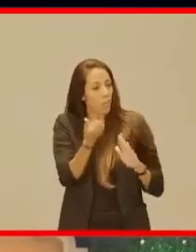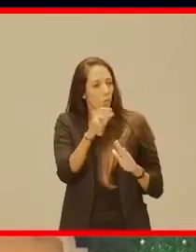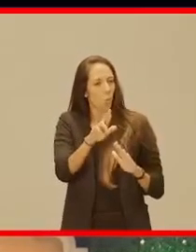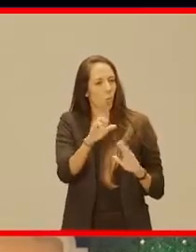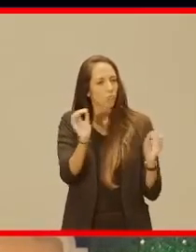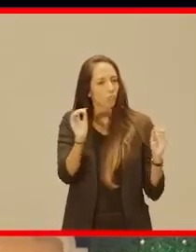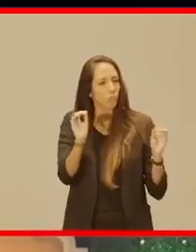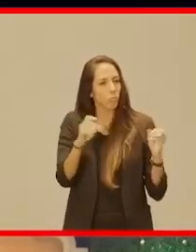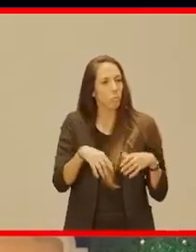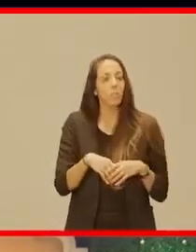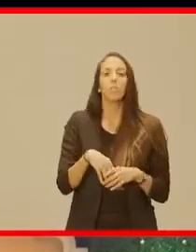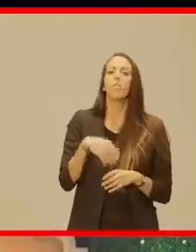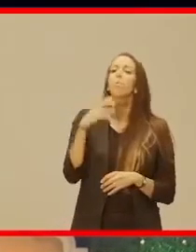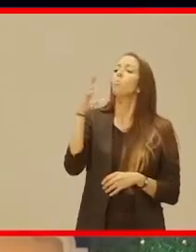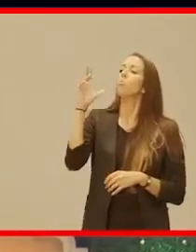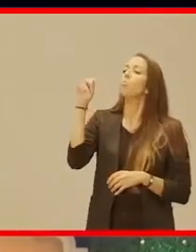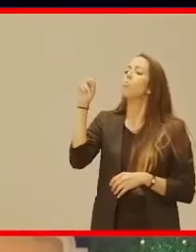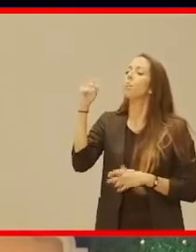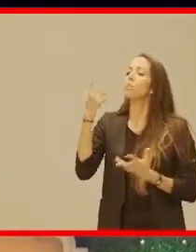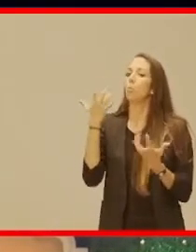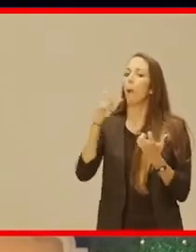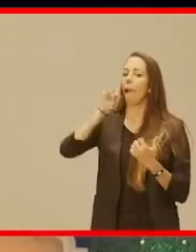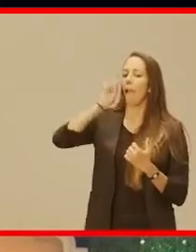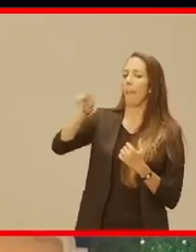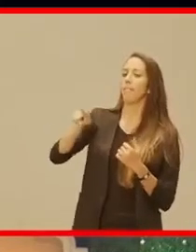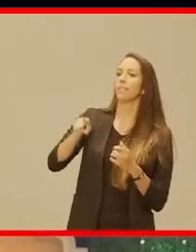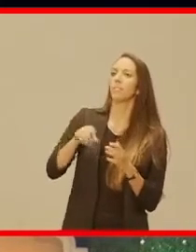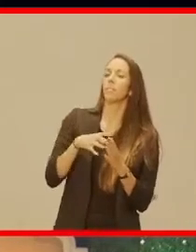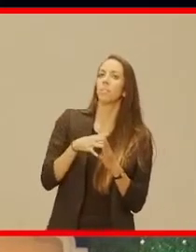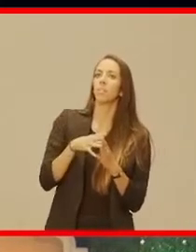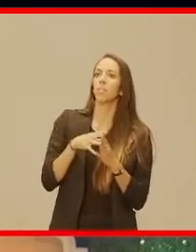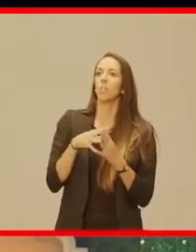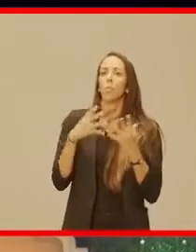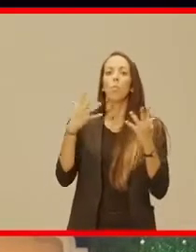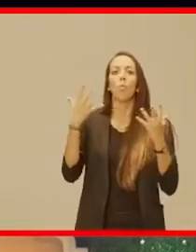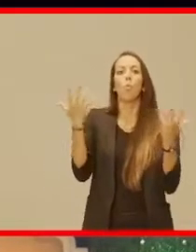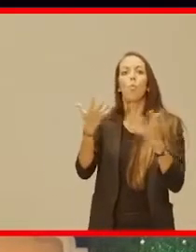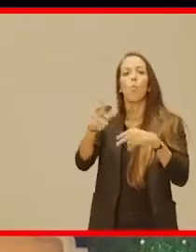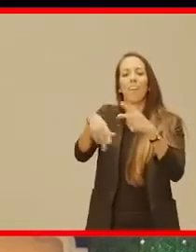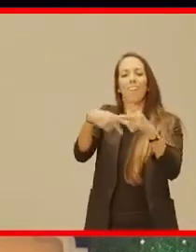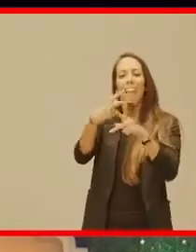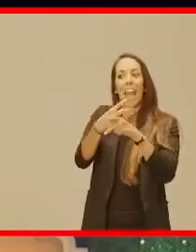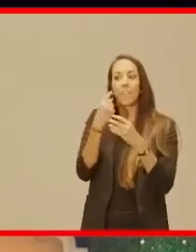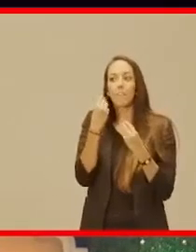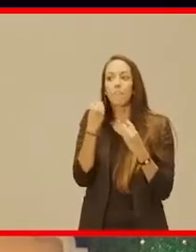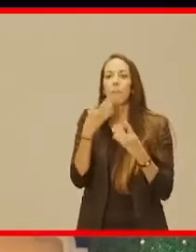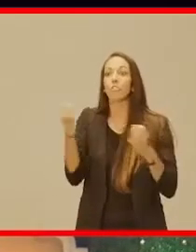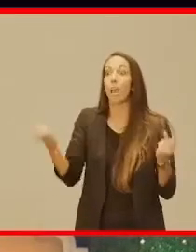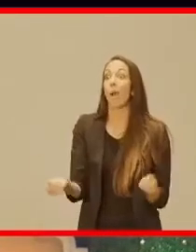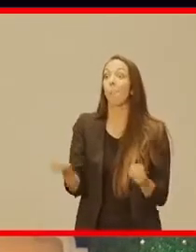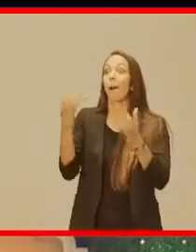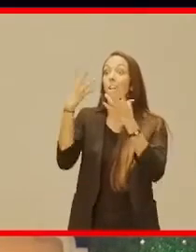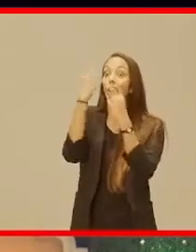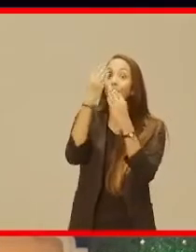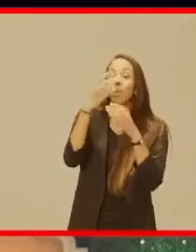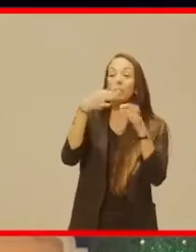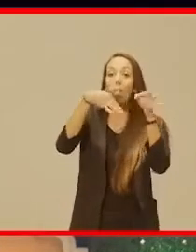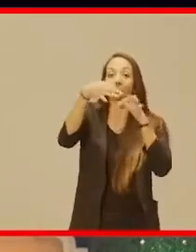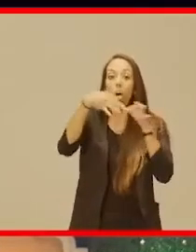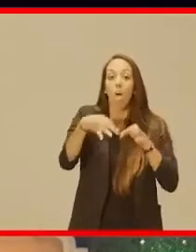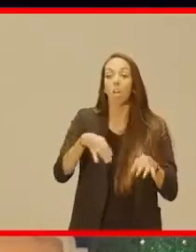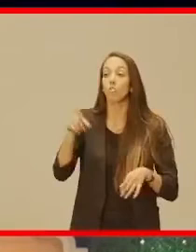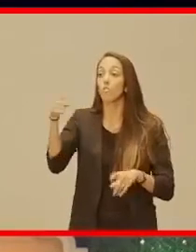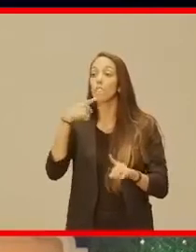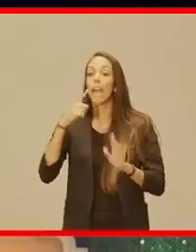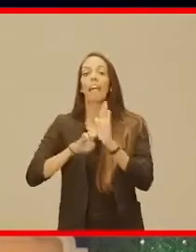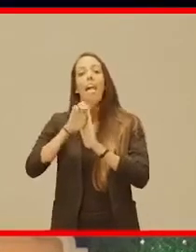No, I was personally going to ask what type of information and how much I should bring, because you mentioned the elevator speech and not trying to like